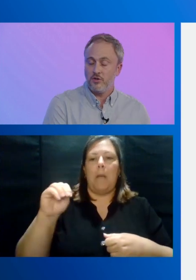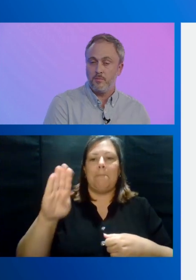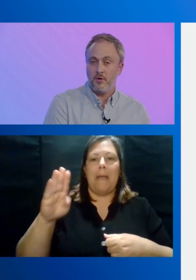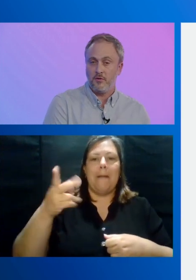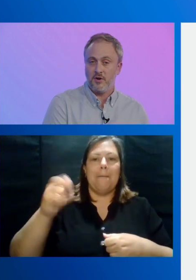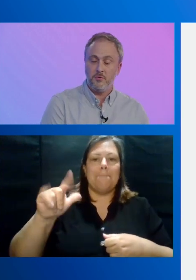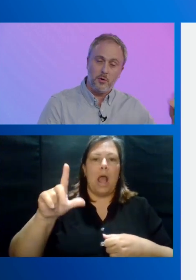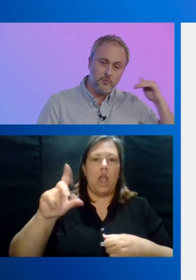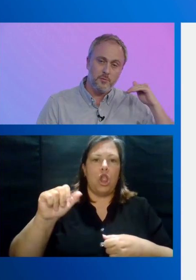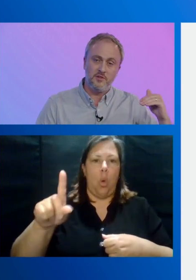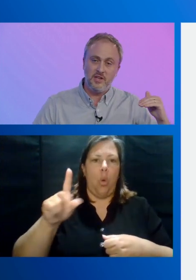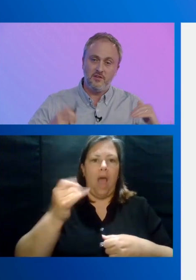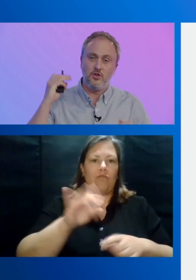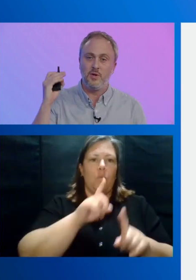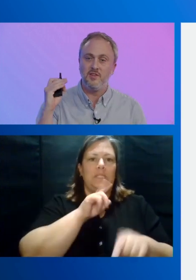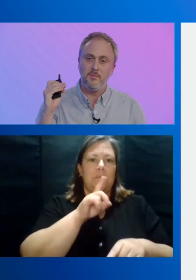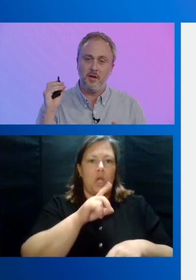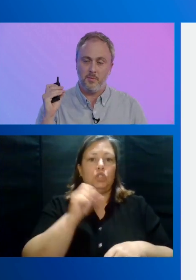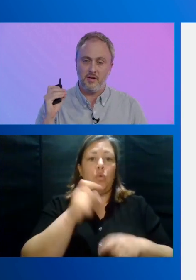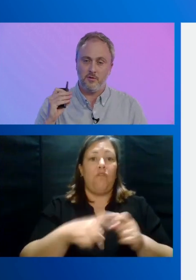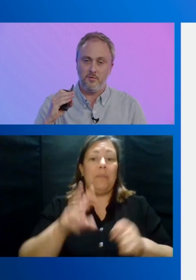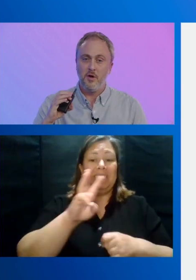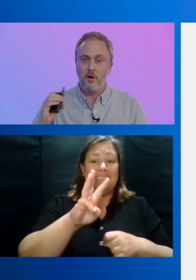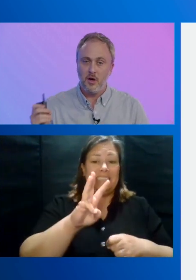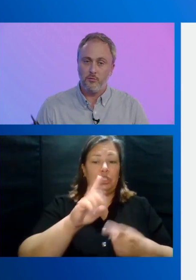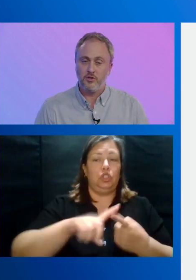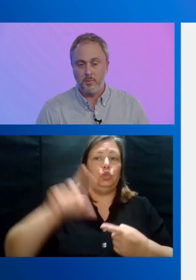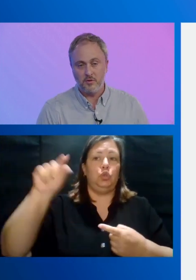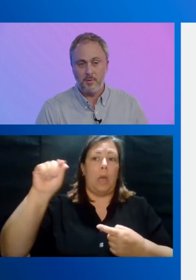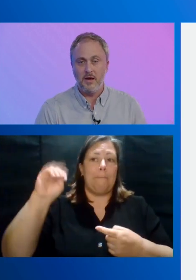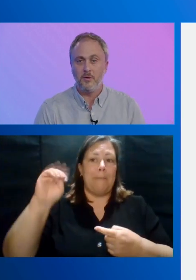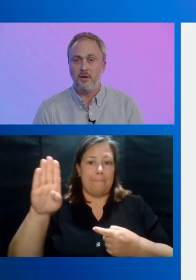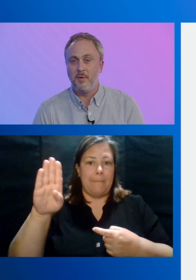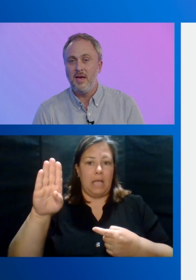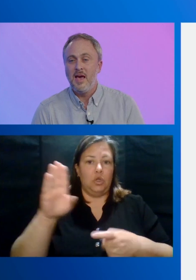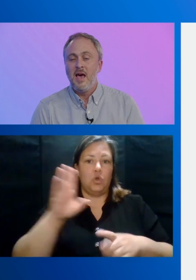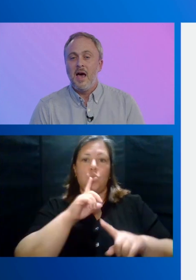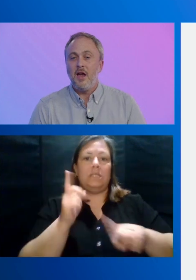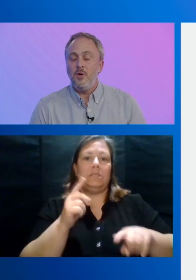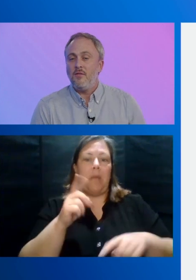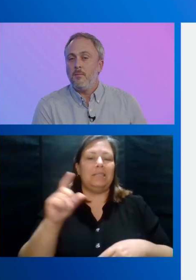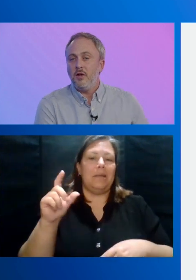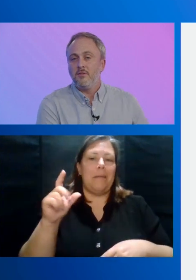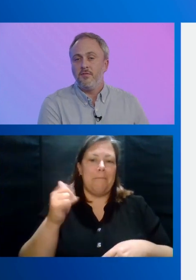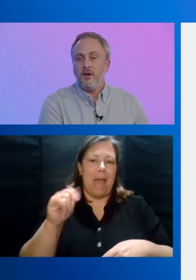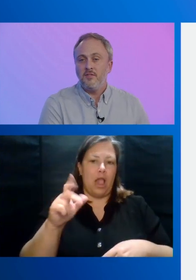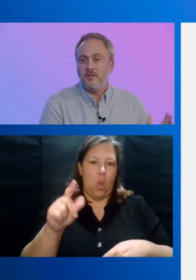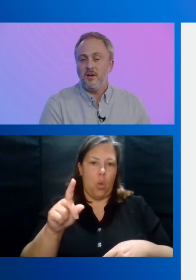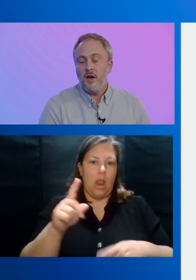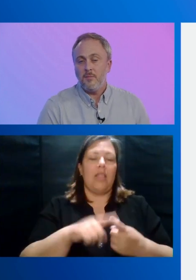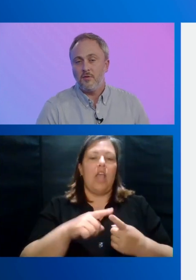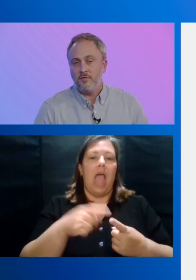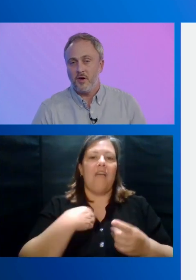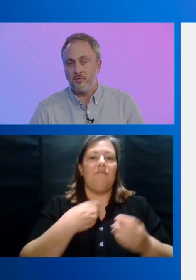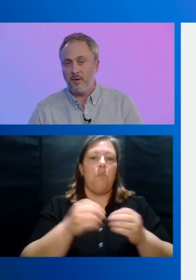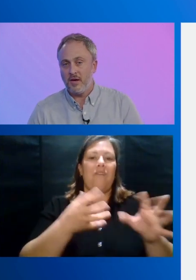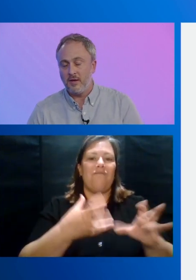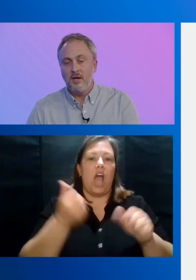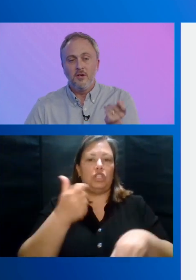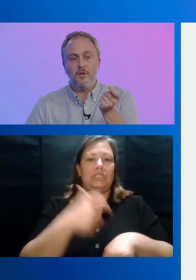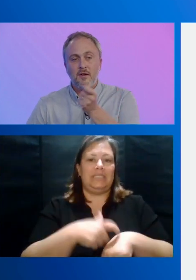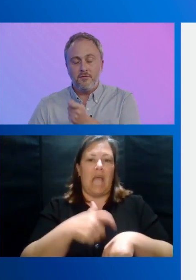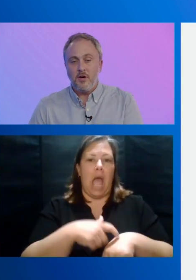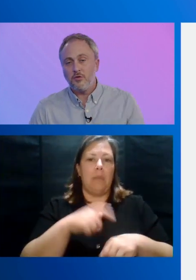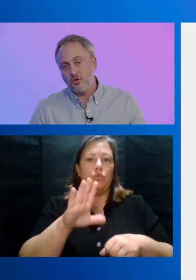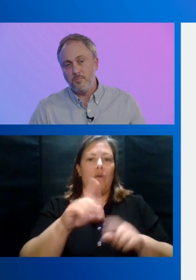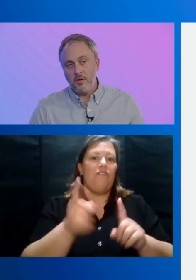of response, right? So we've gone from 6 to 20 megabytes of response payload limit. And you have a much faster time to first byte.